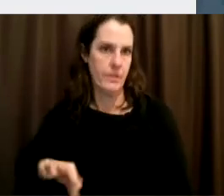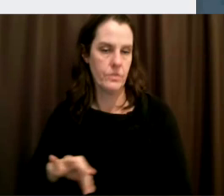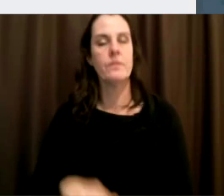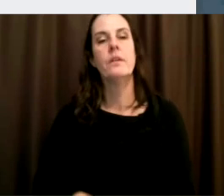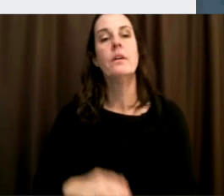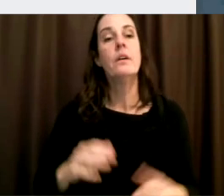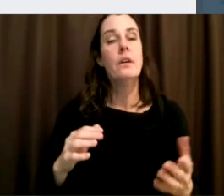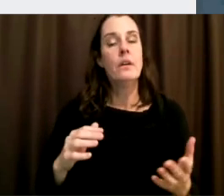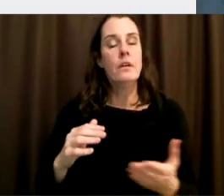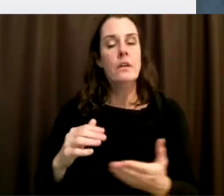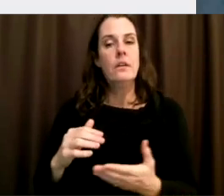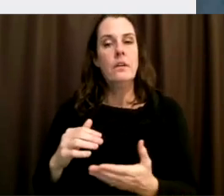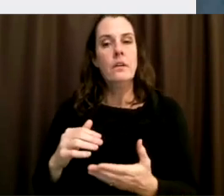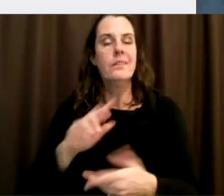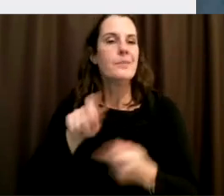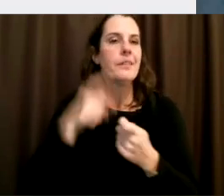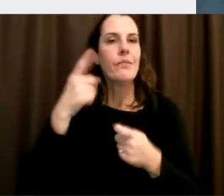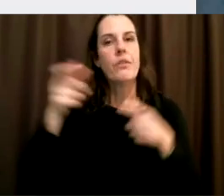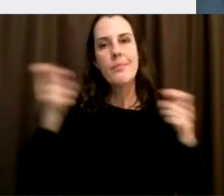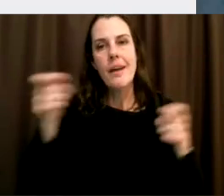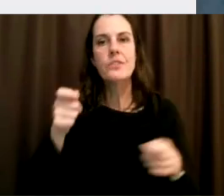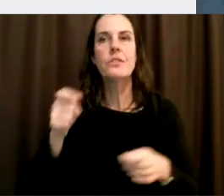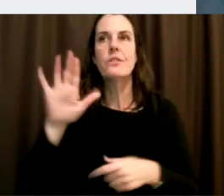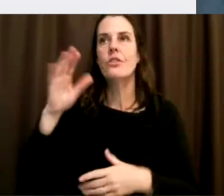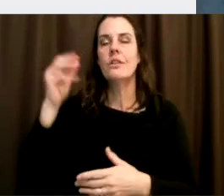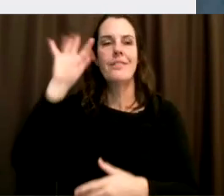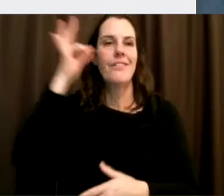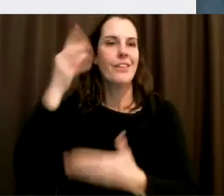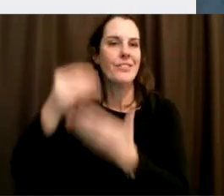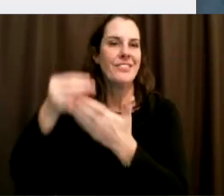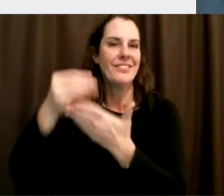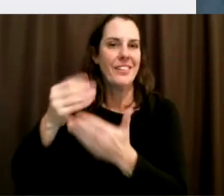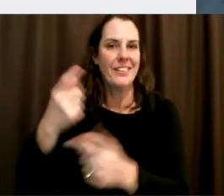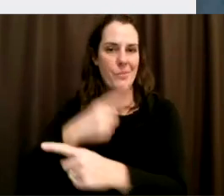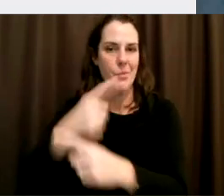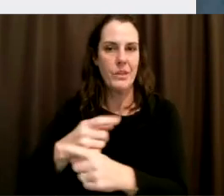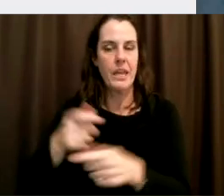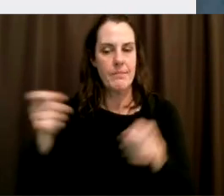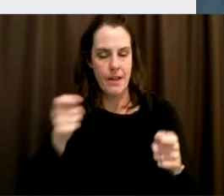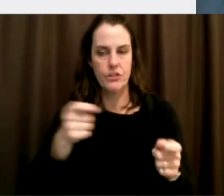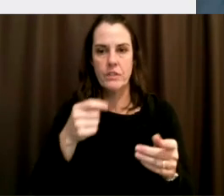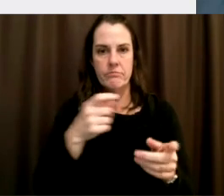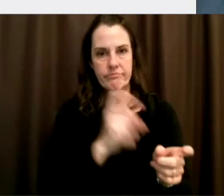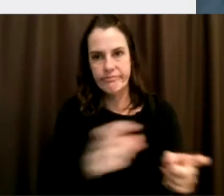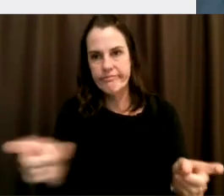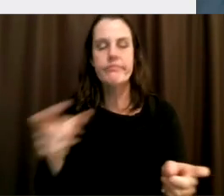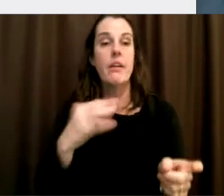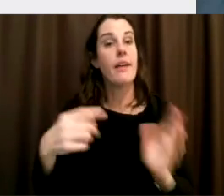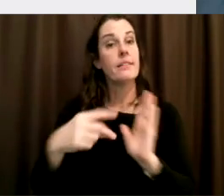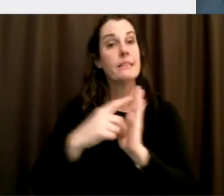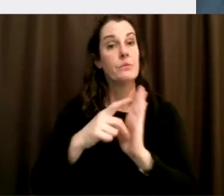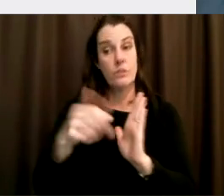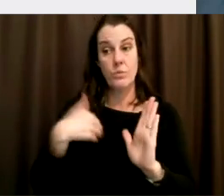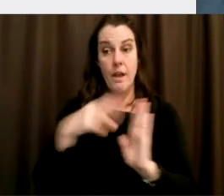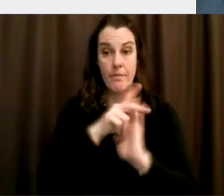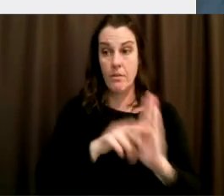especially uh, in managing your federal funds appropriately, as well as demonstrating that you have such a